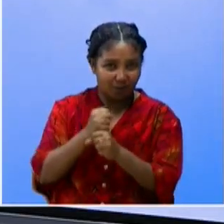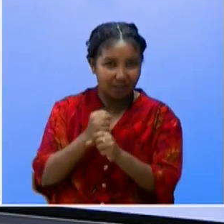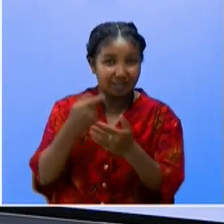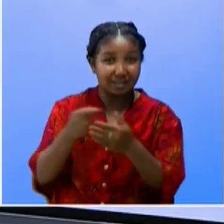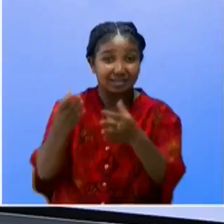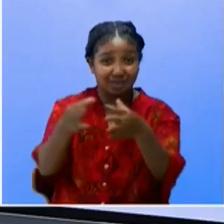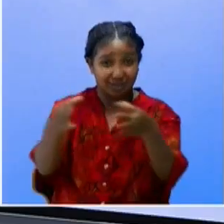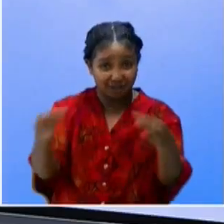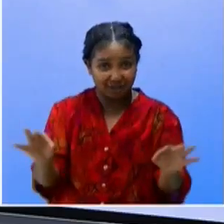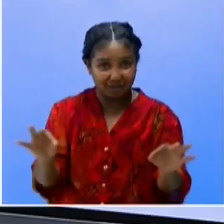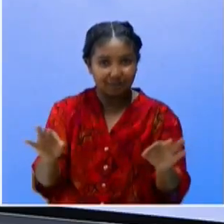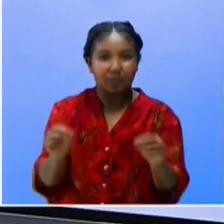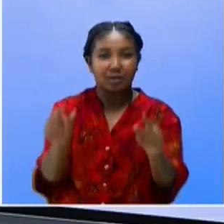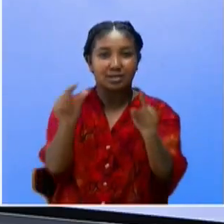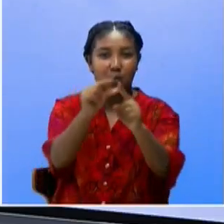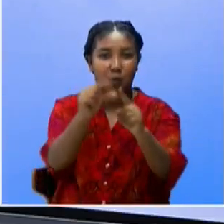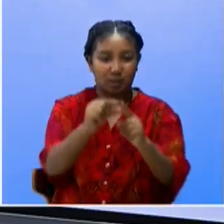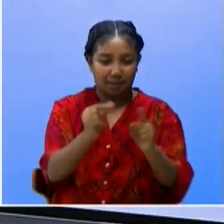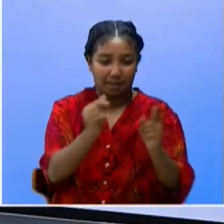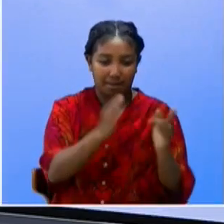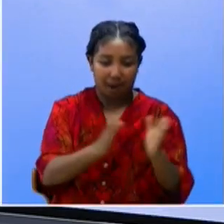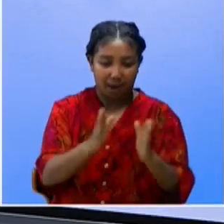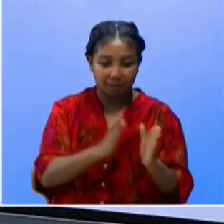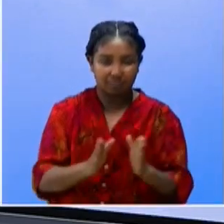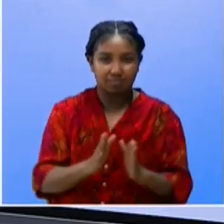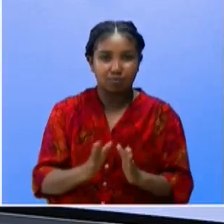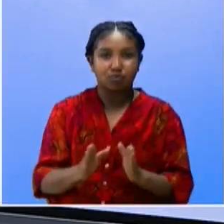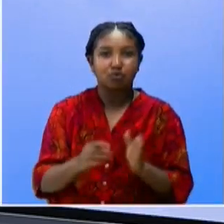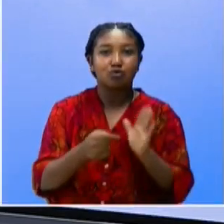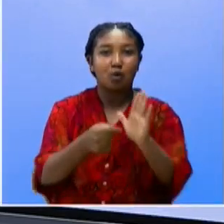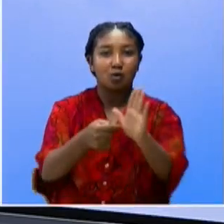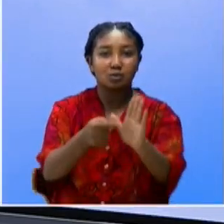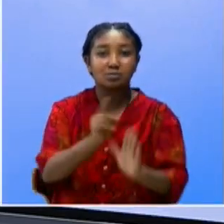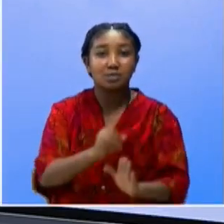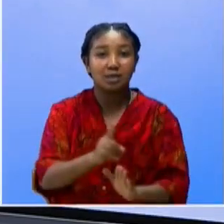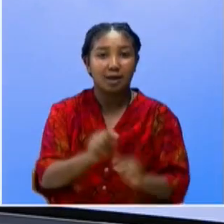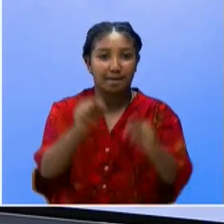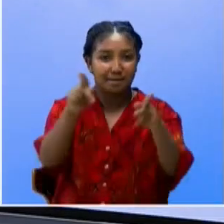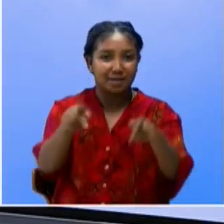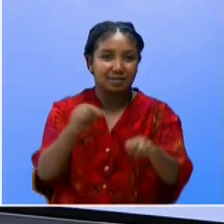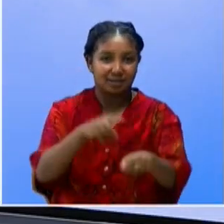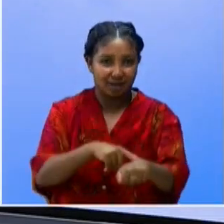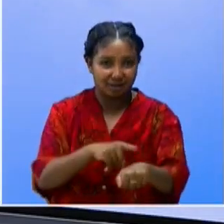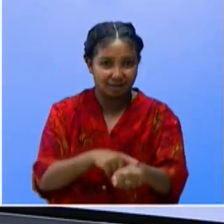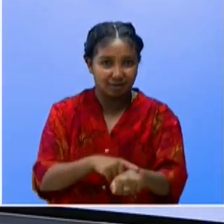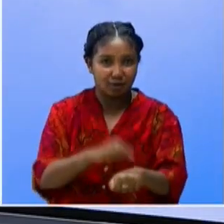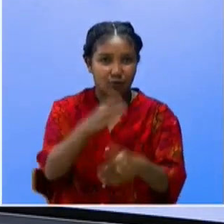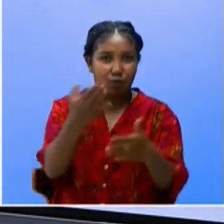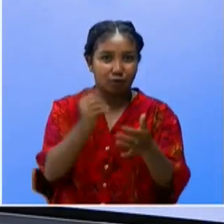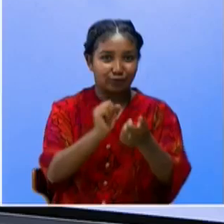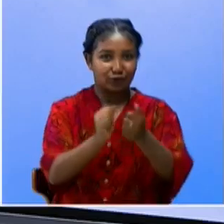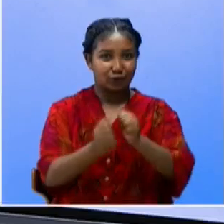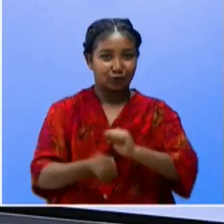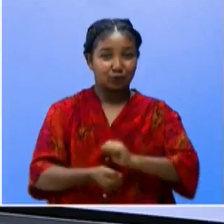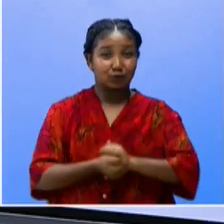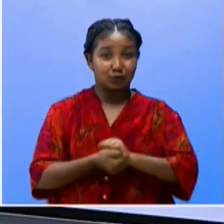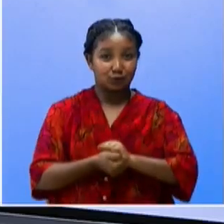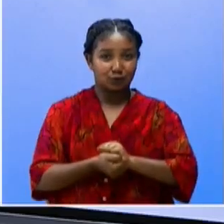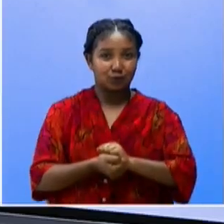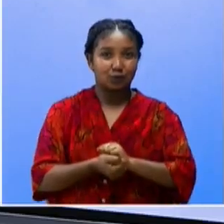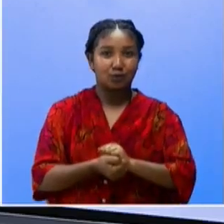this sentence, the word makes shows what? Present tense. If you want to change this one into